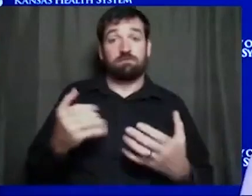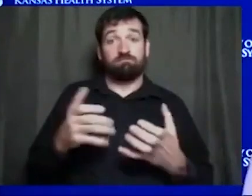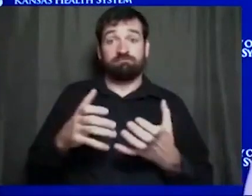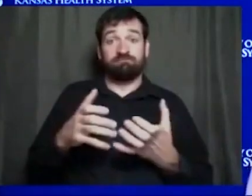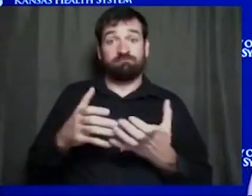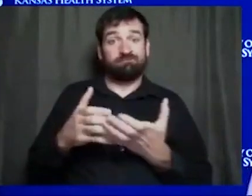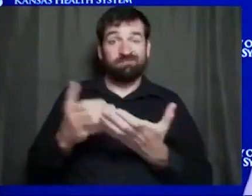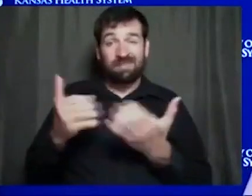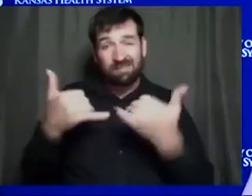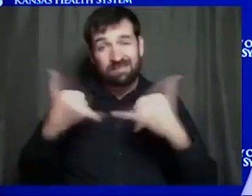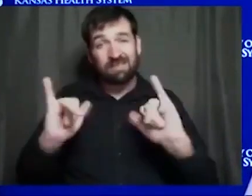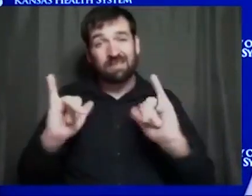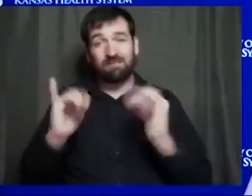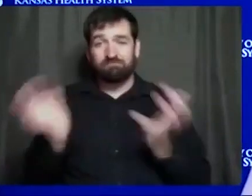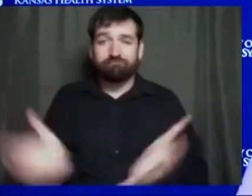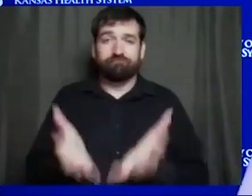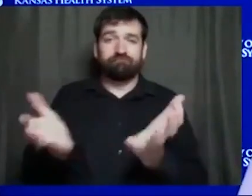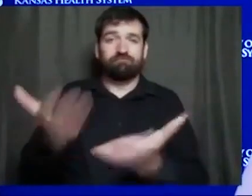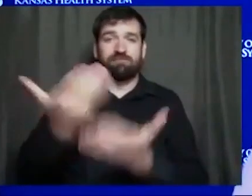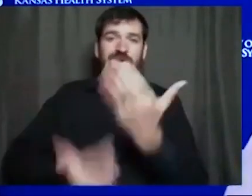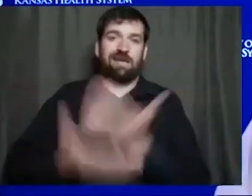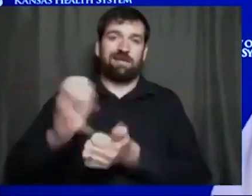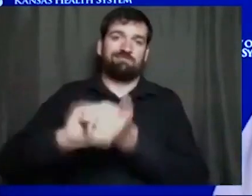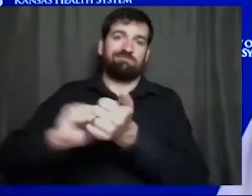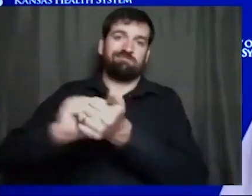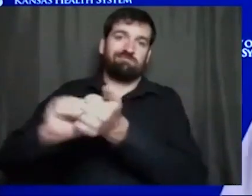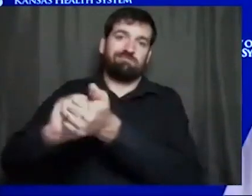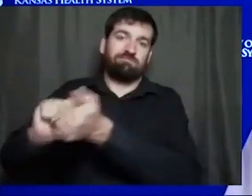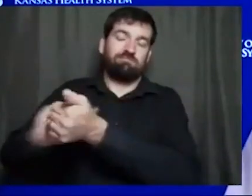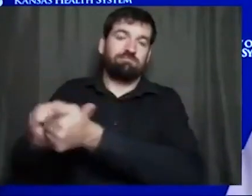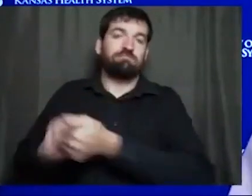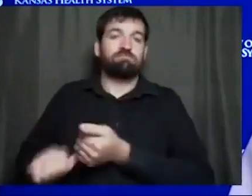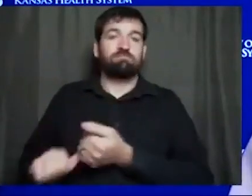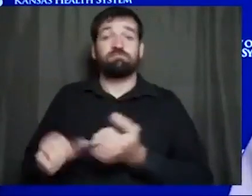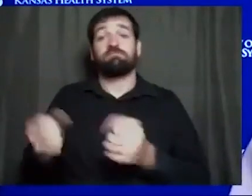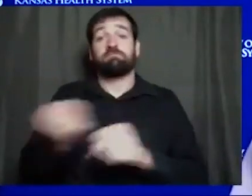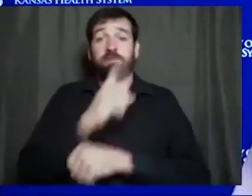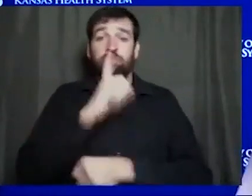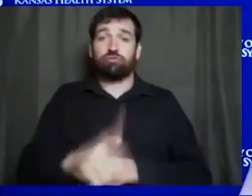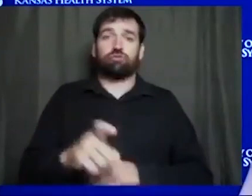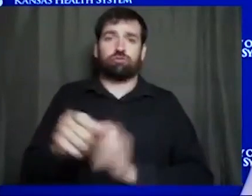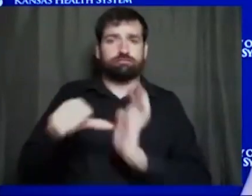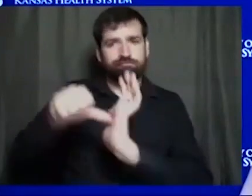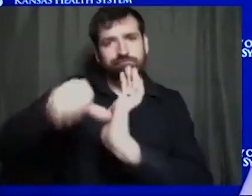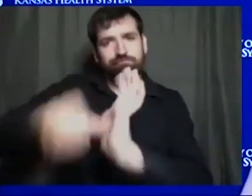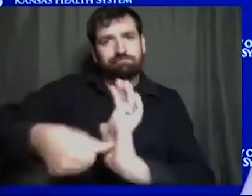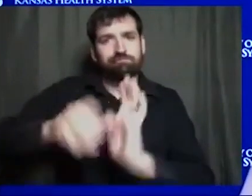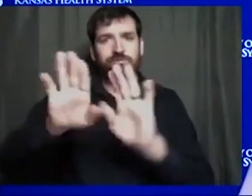hygiene, one thing would be making sure that you reinforce to your children to go to